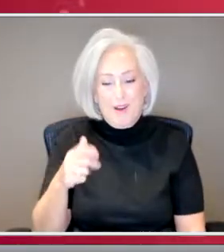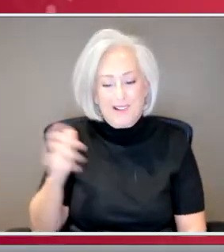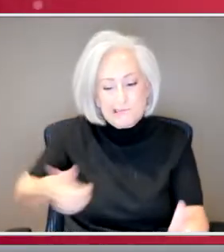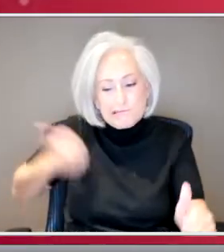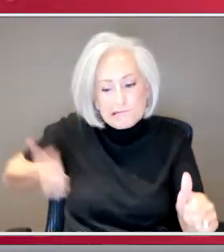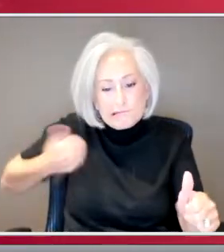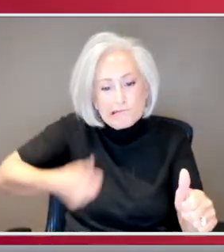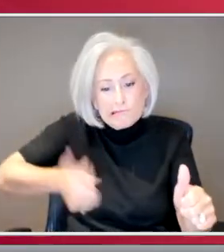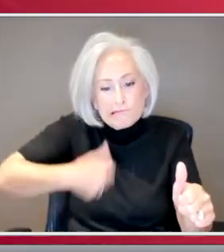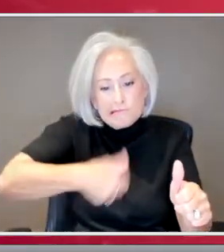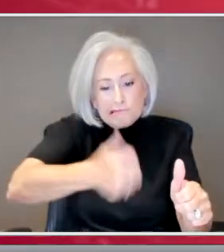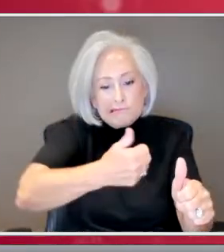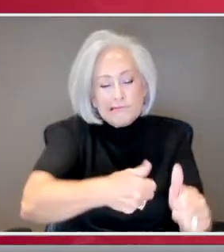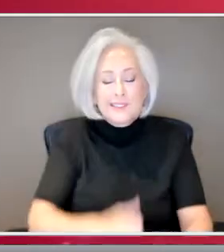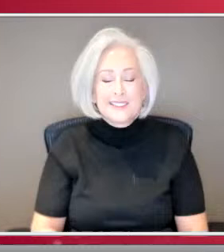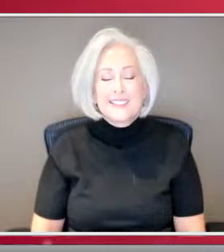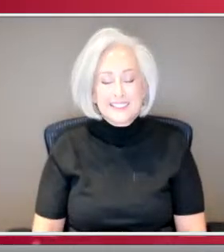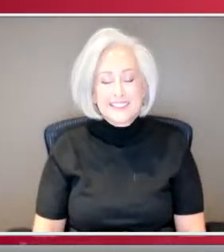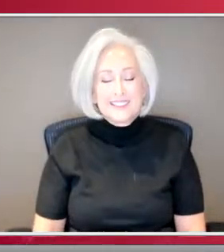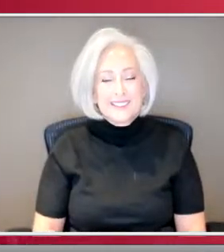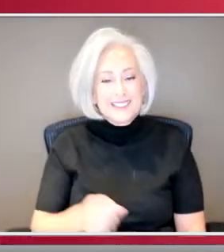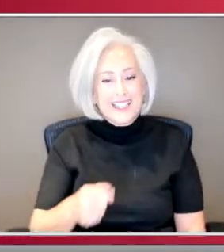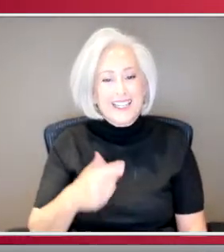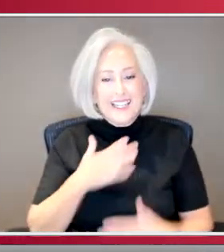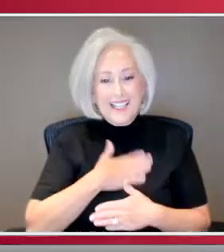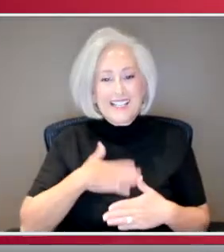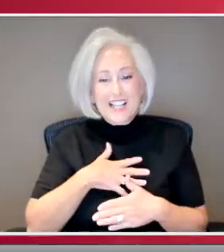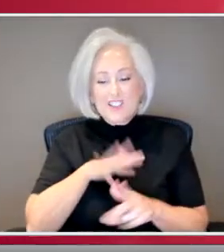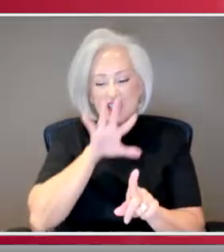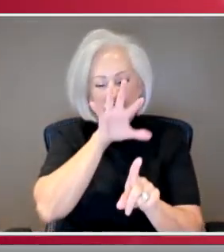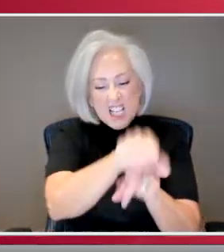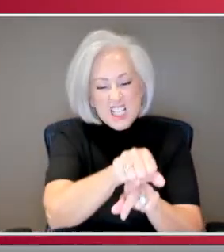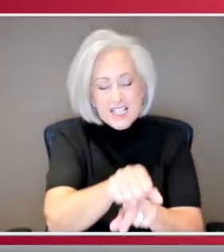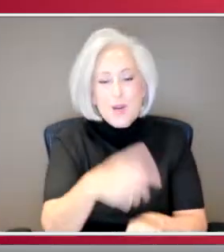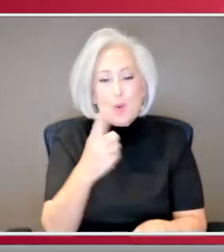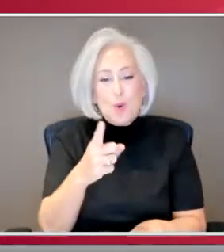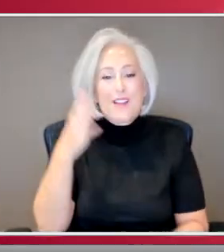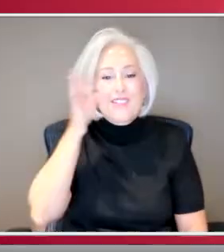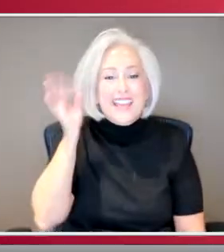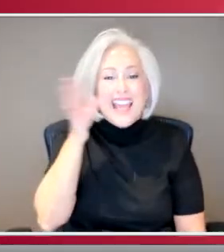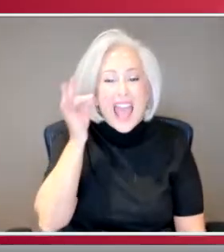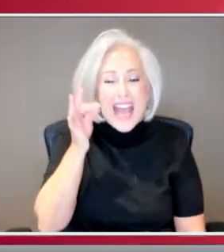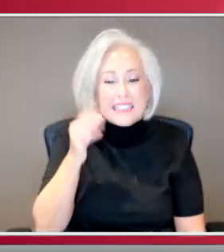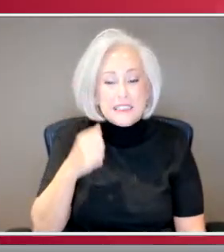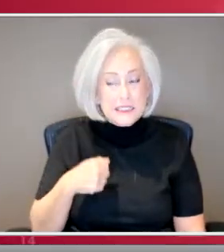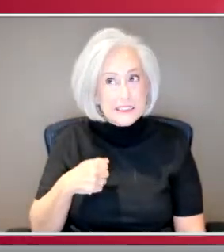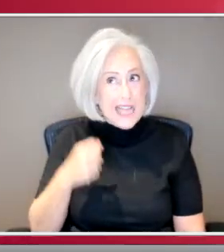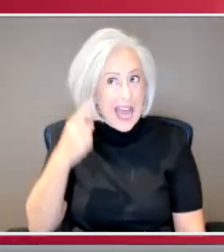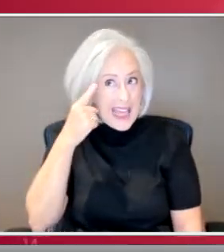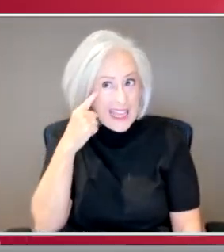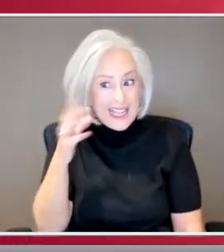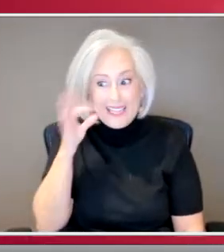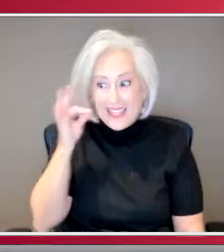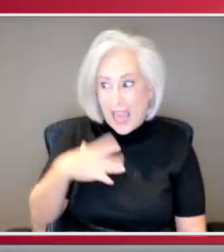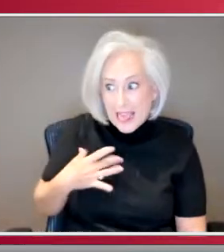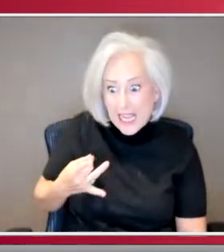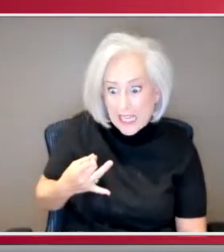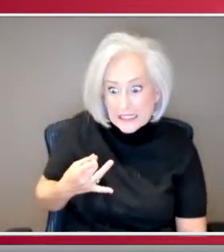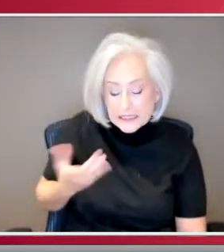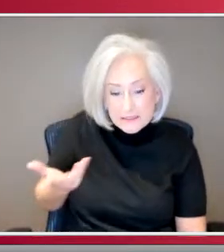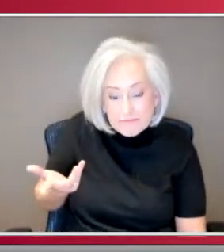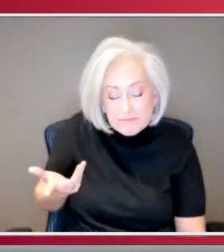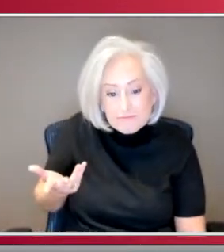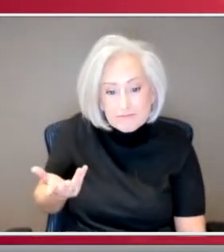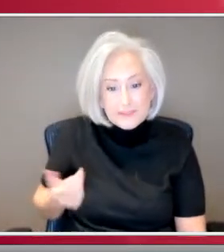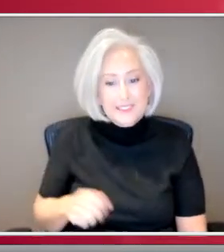such. And he likes to attack one of our cats, and actually, I think he likes it. The cat? The cat, yeah.